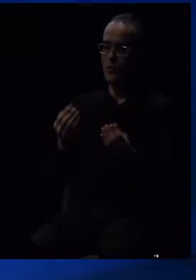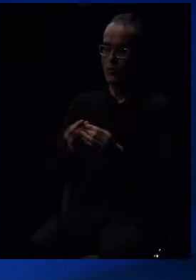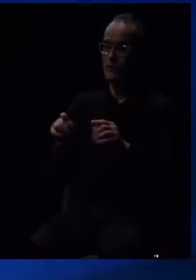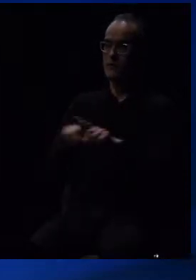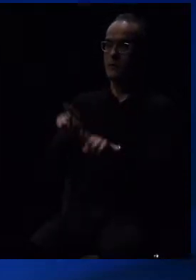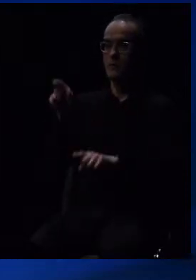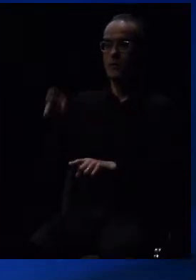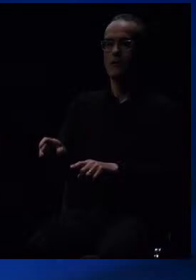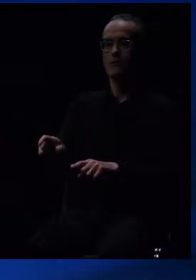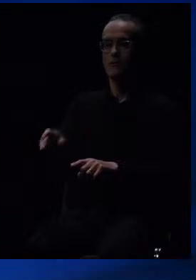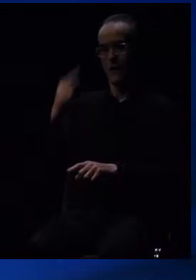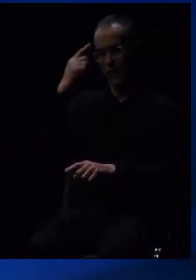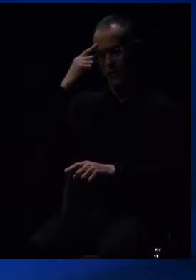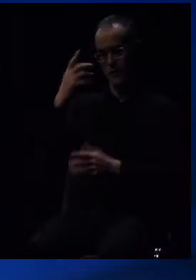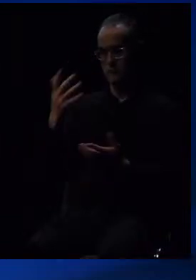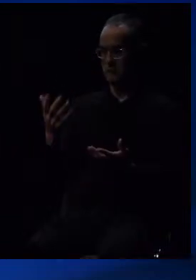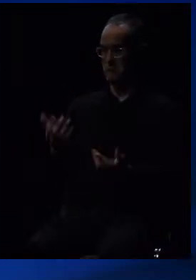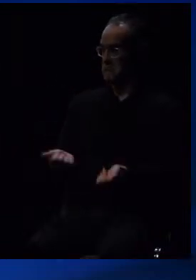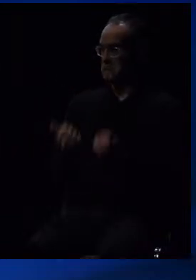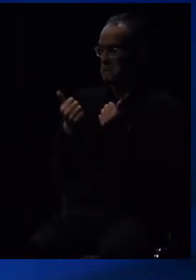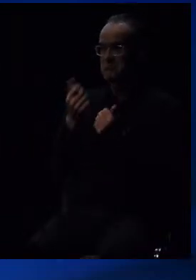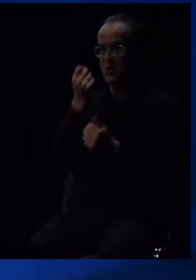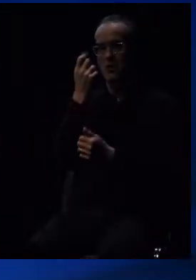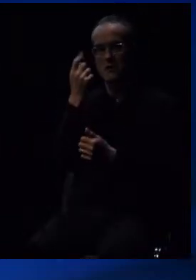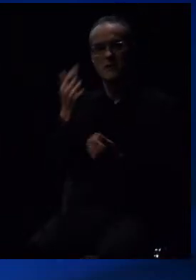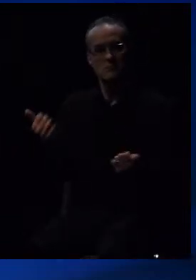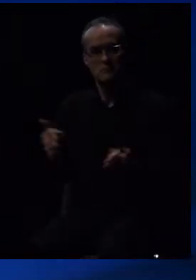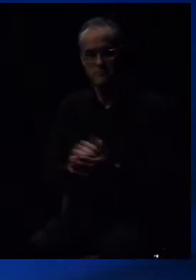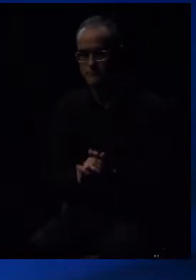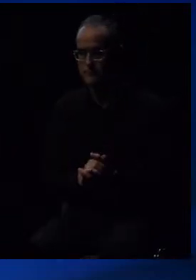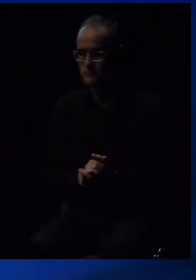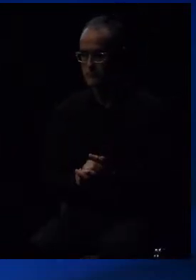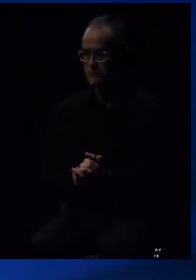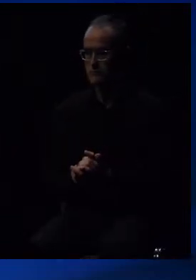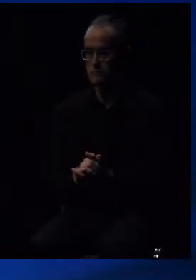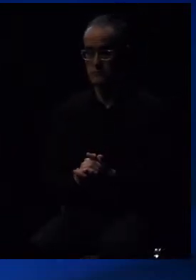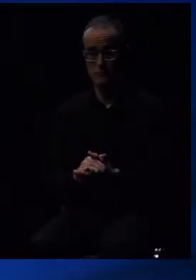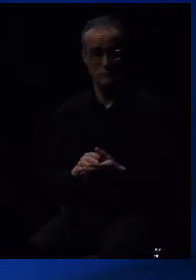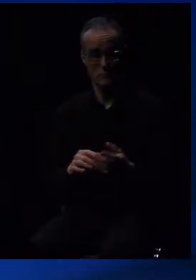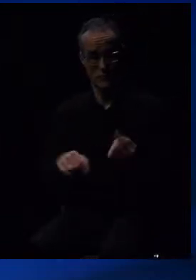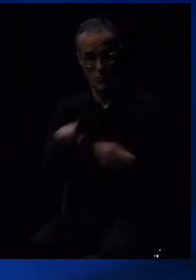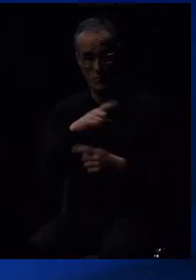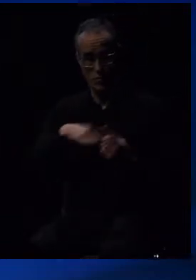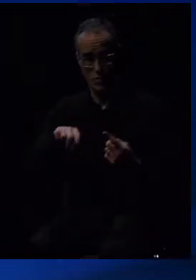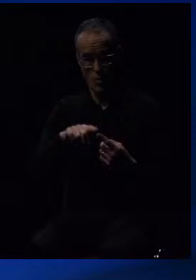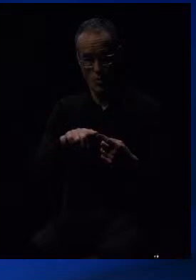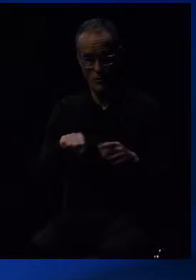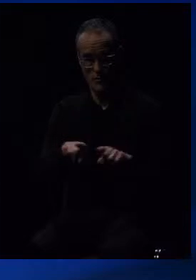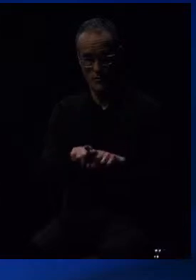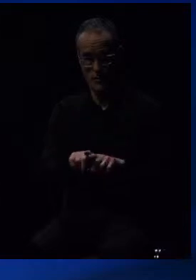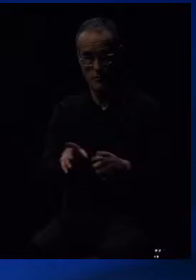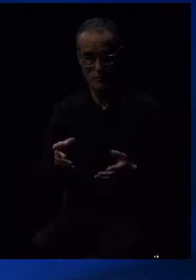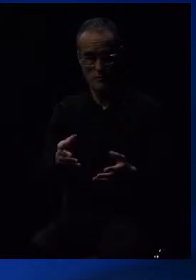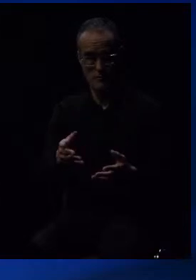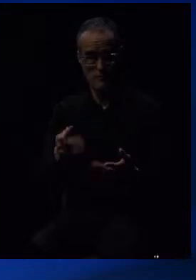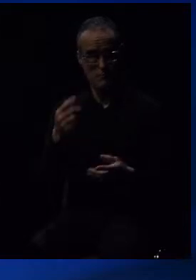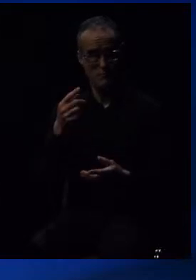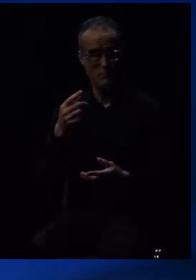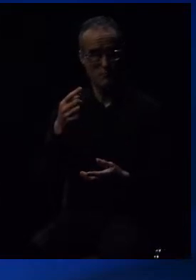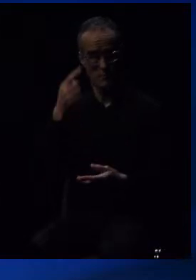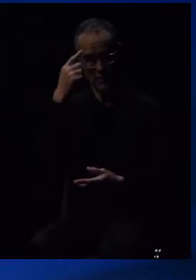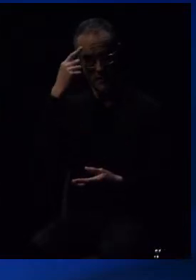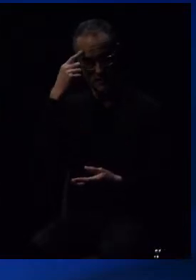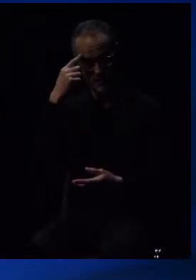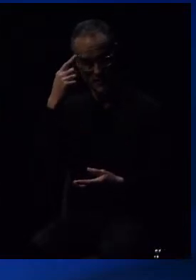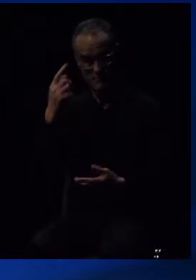So, yeah. Yeah, not everyone does this, but definitely it makes sense. That's simple, you